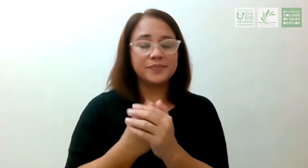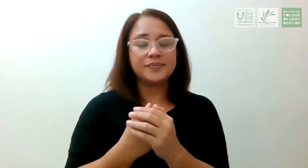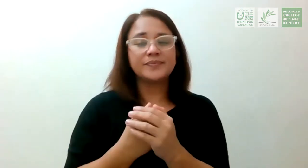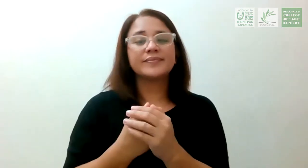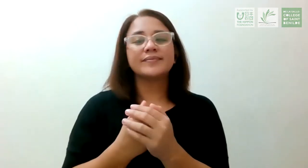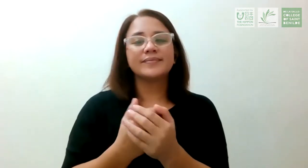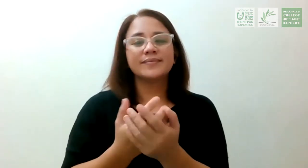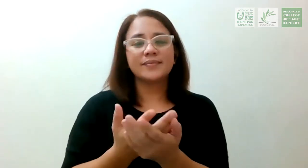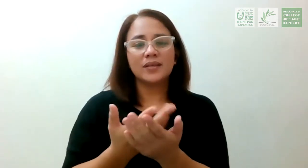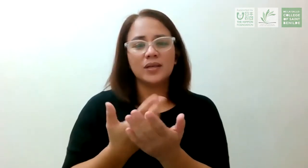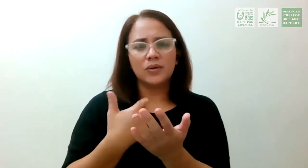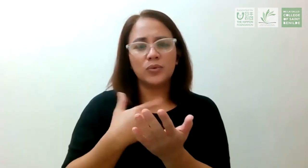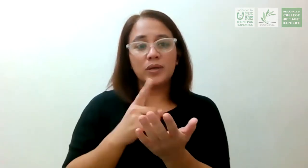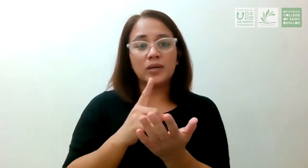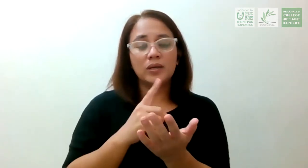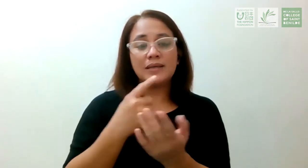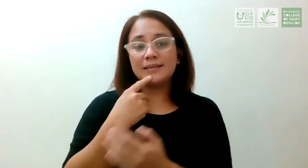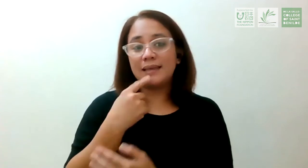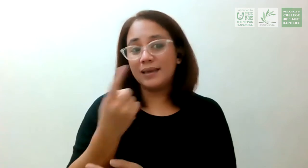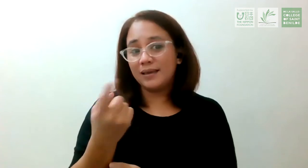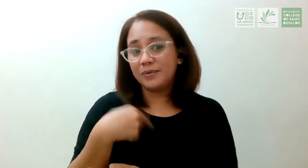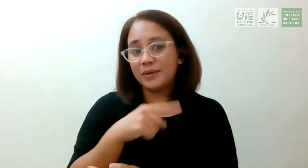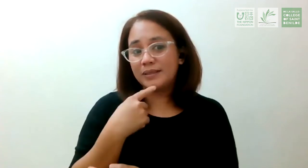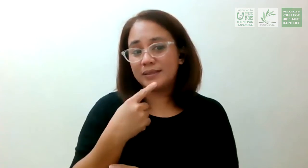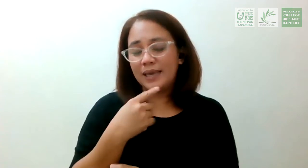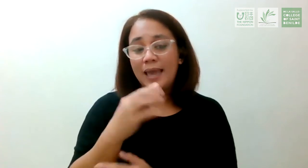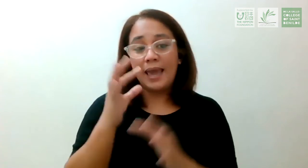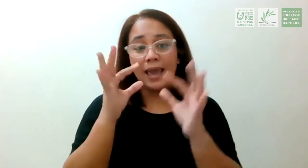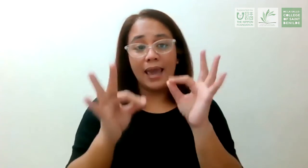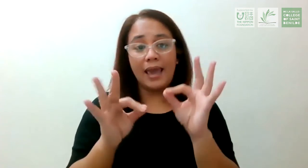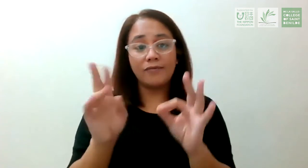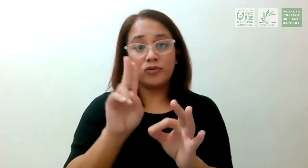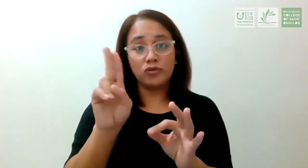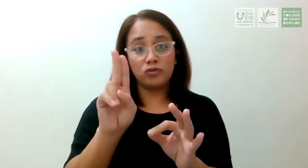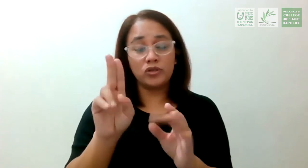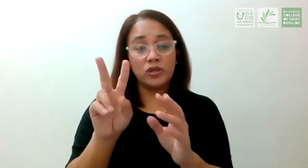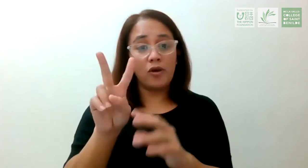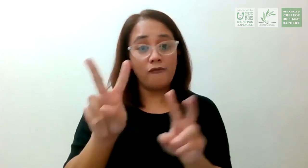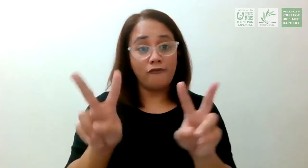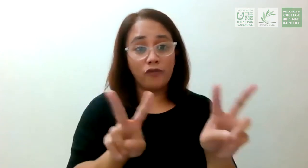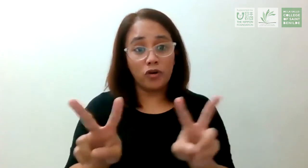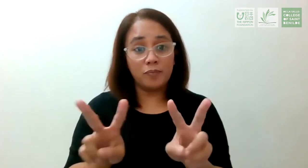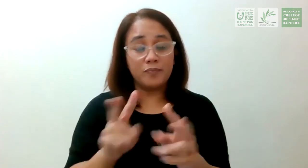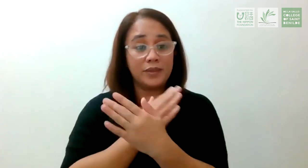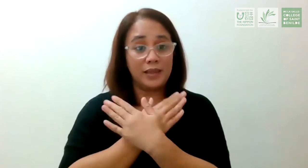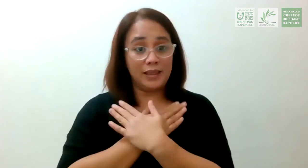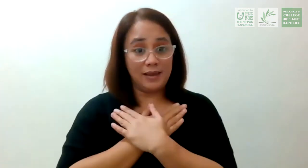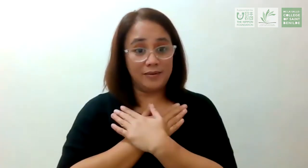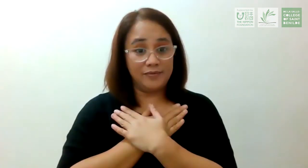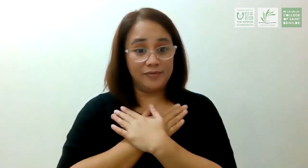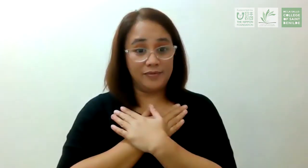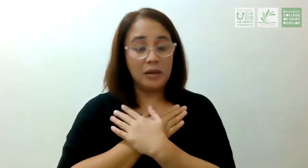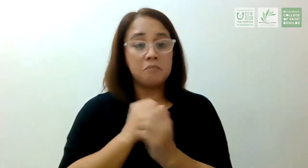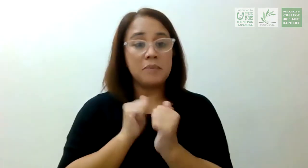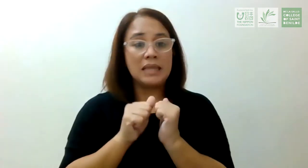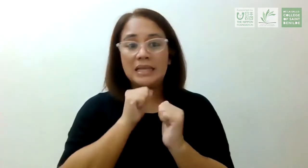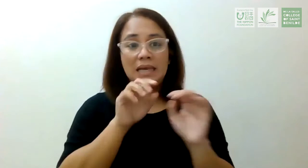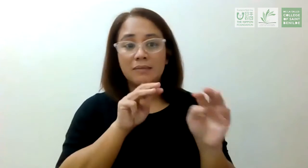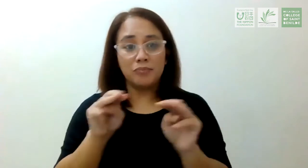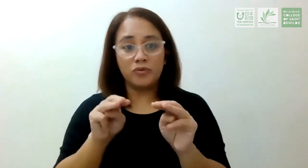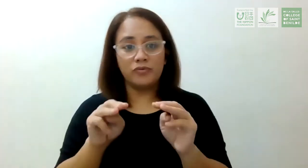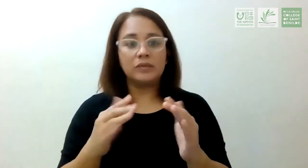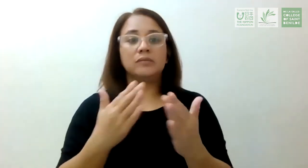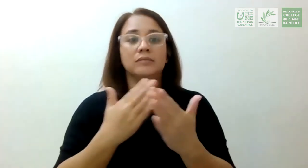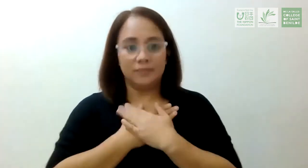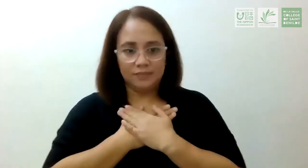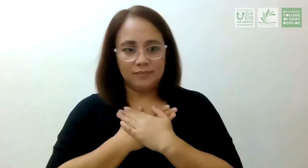we basically said that if you use a verb like love that doesn't move, it stays. I